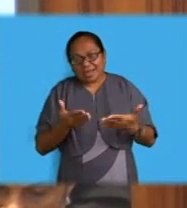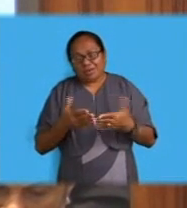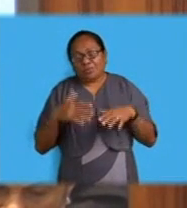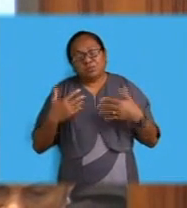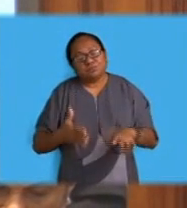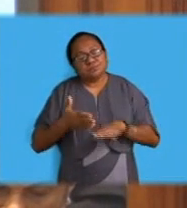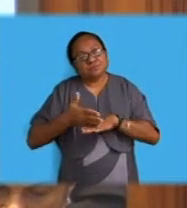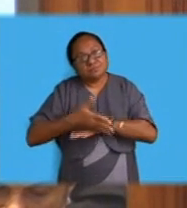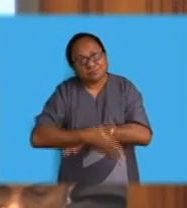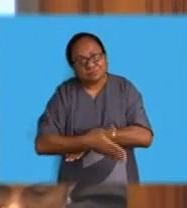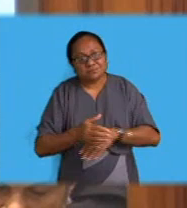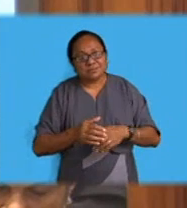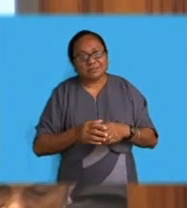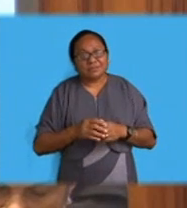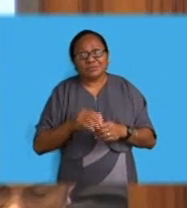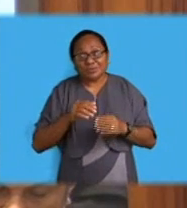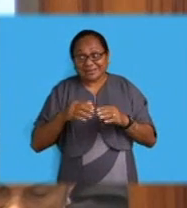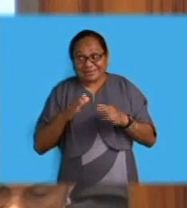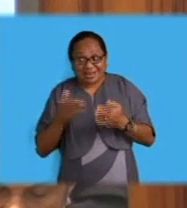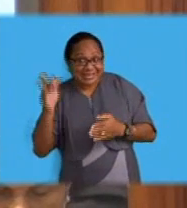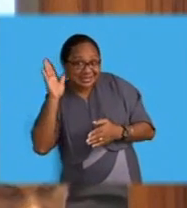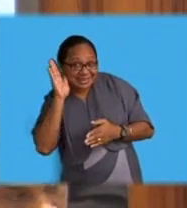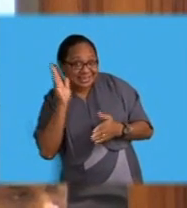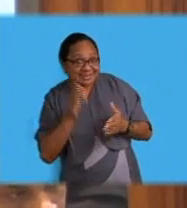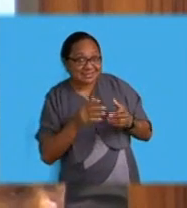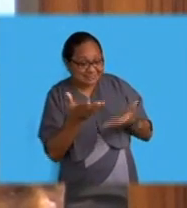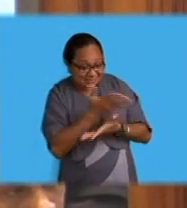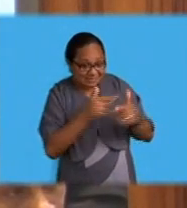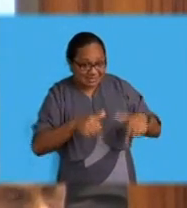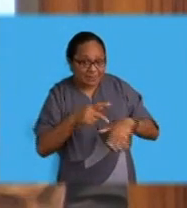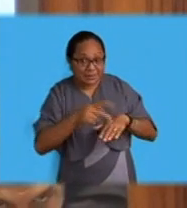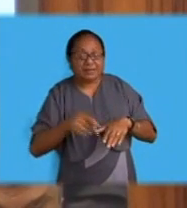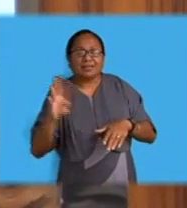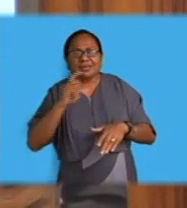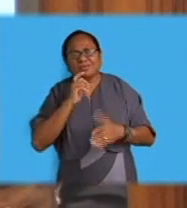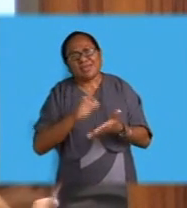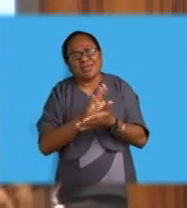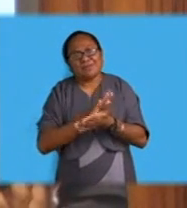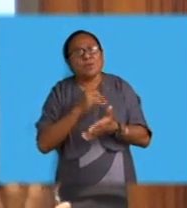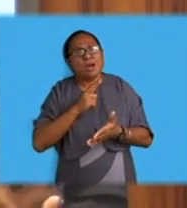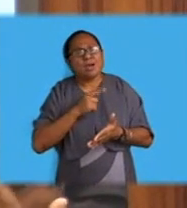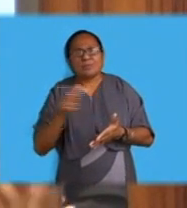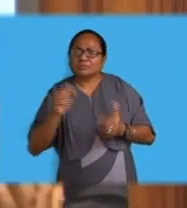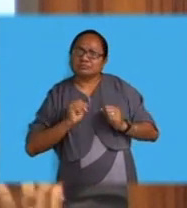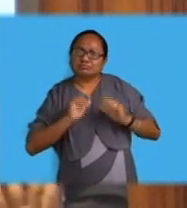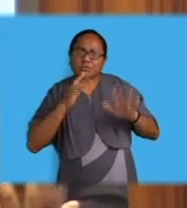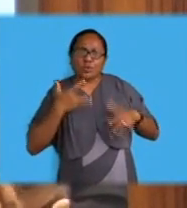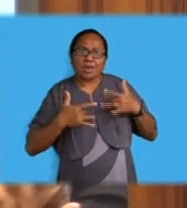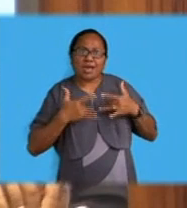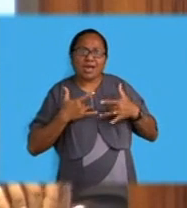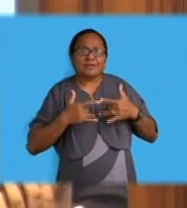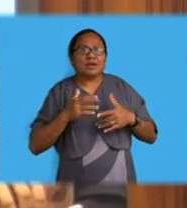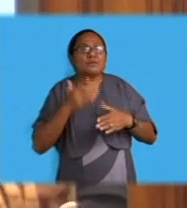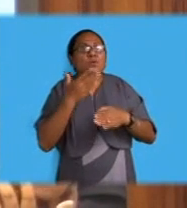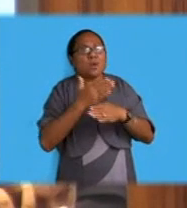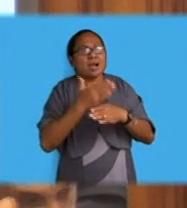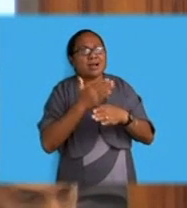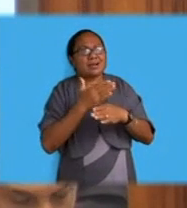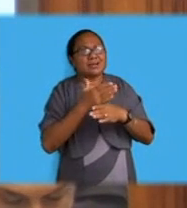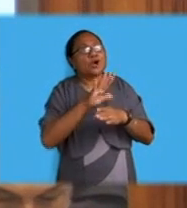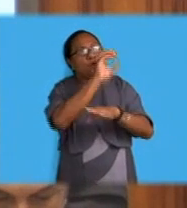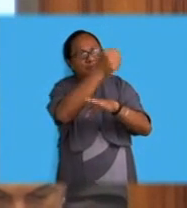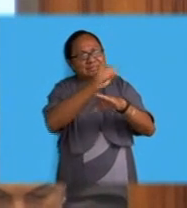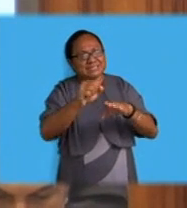Probably after this they will be happy given that they've given their life, they risked their life for national duties and international